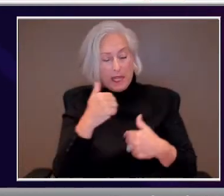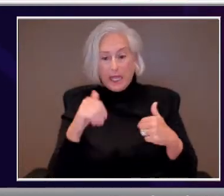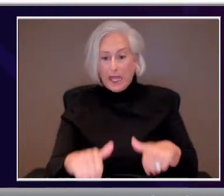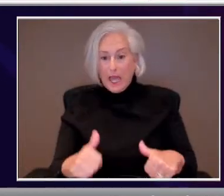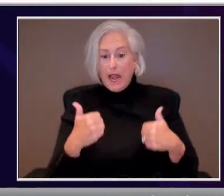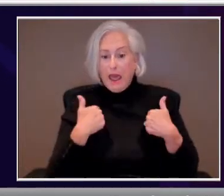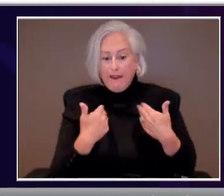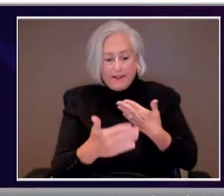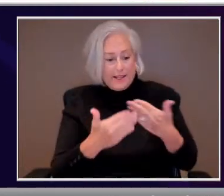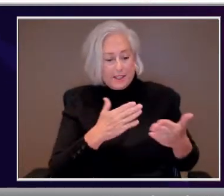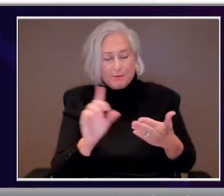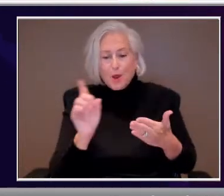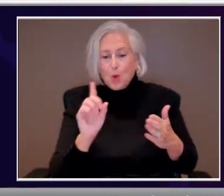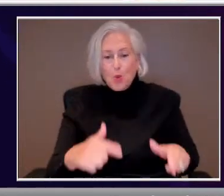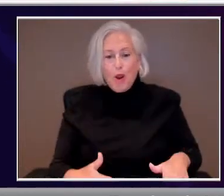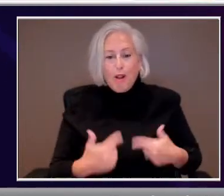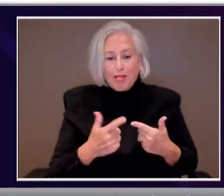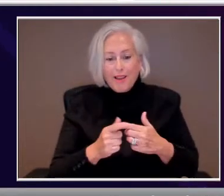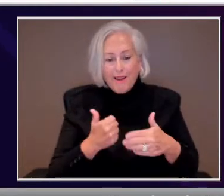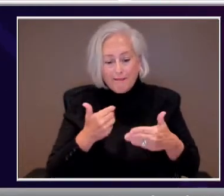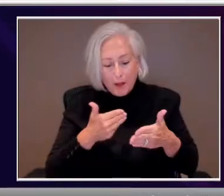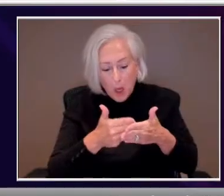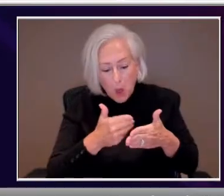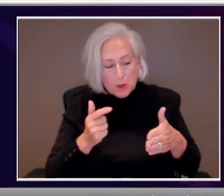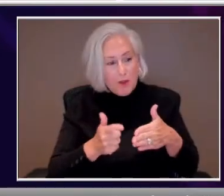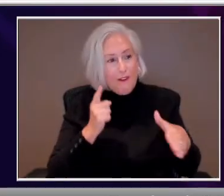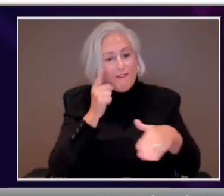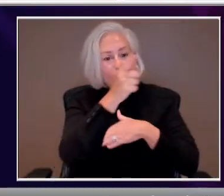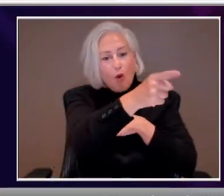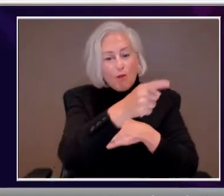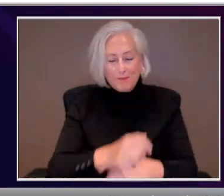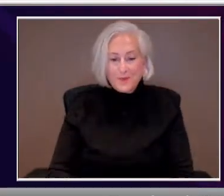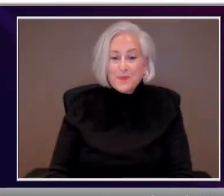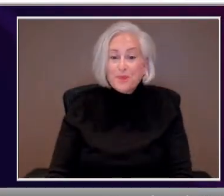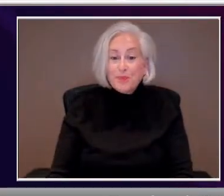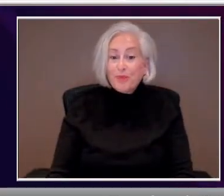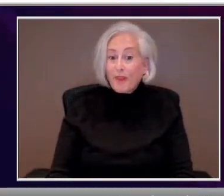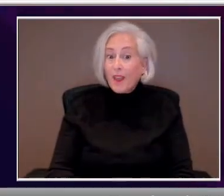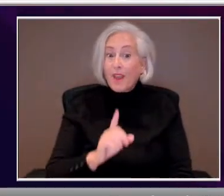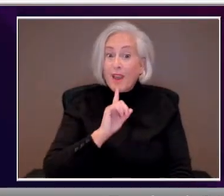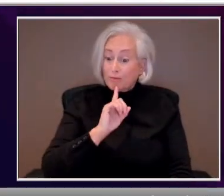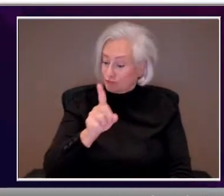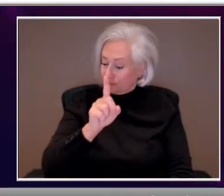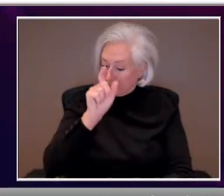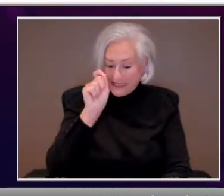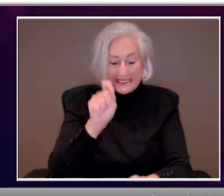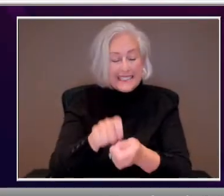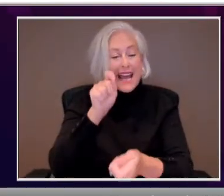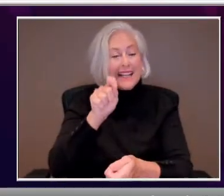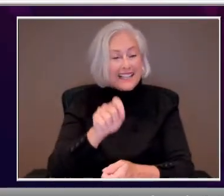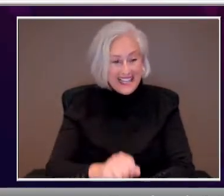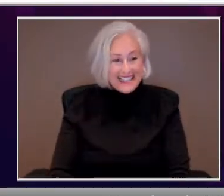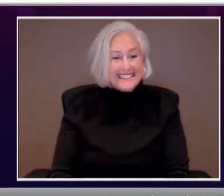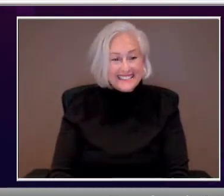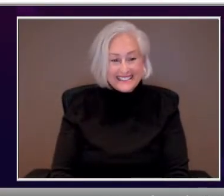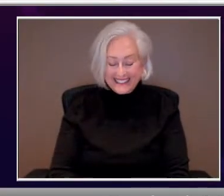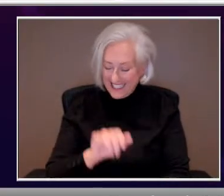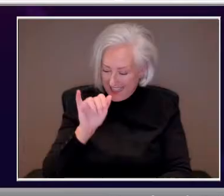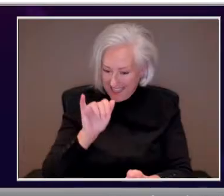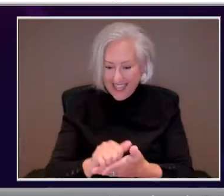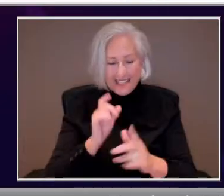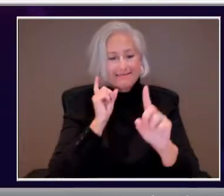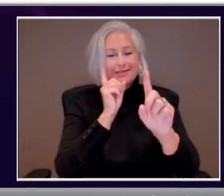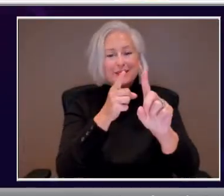care collaborative began with heart. Oh, go on. No, I'm just going to say exactly. That's exactly what we're looking